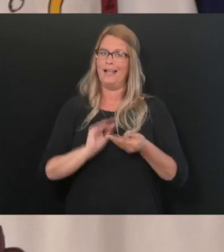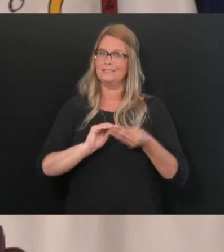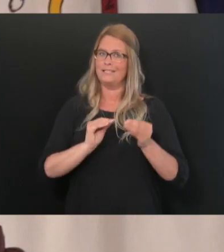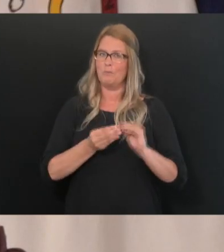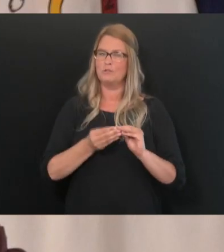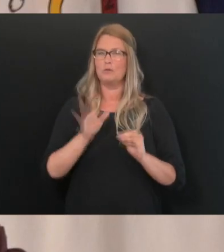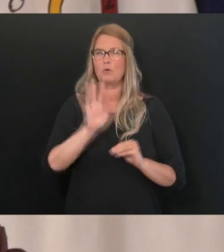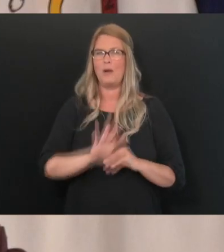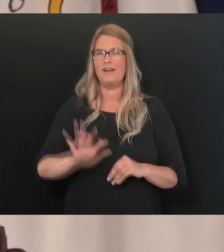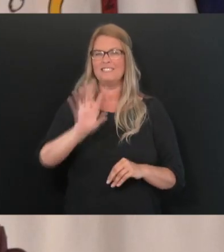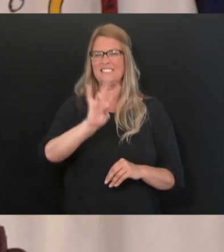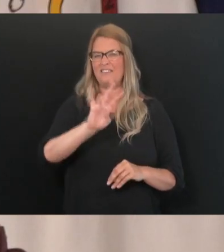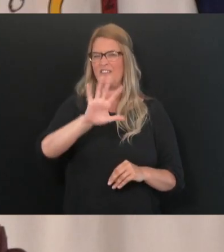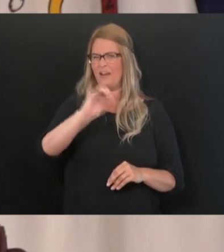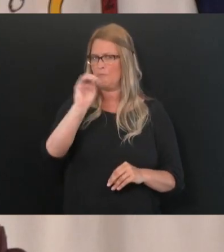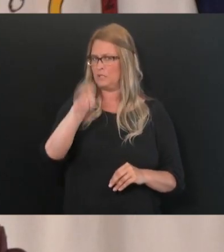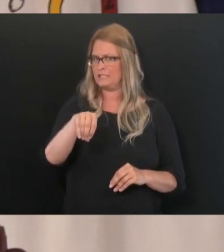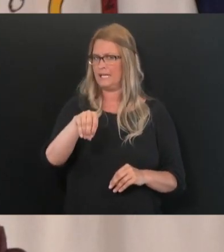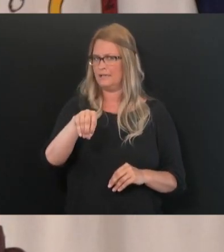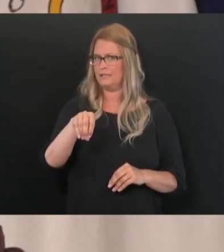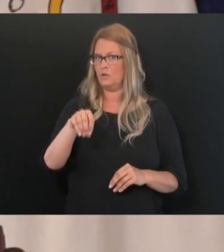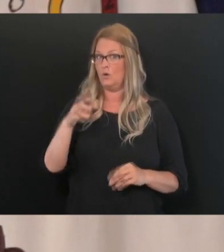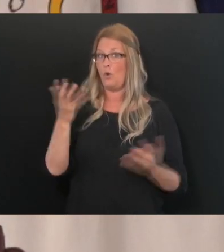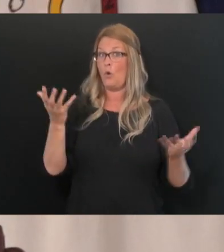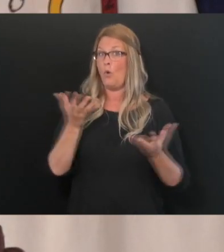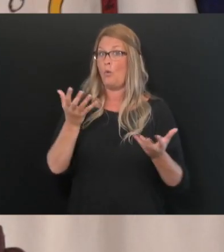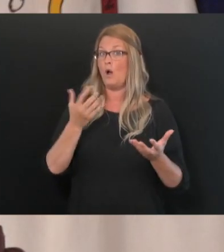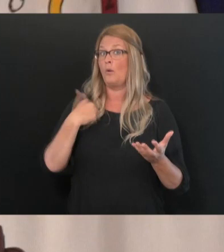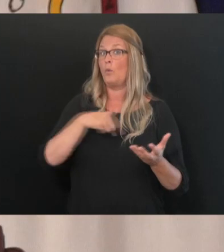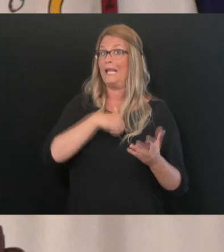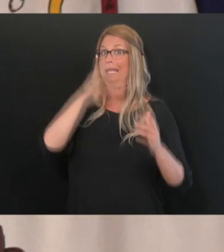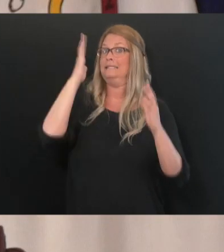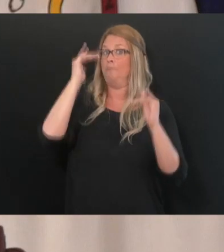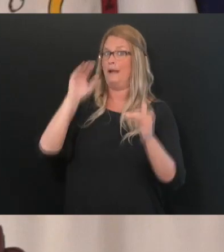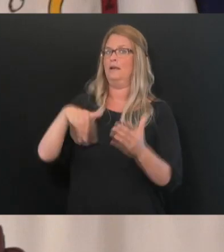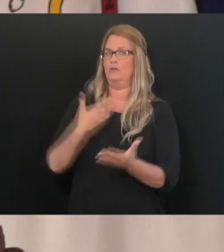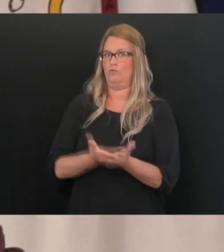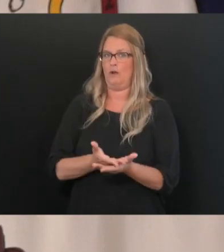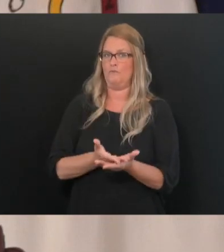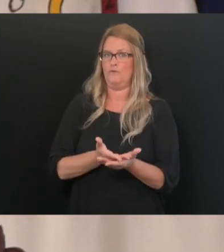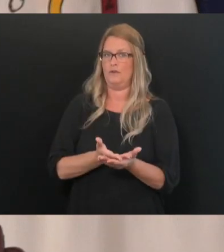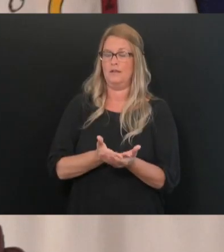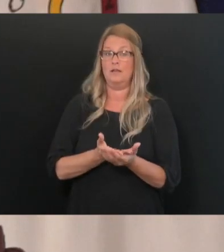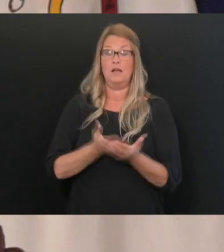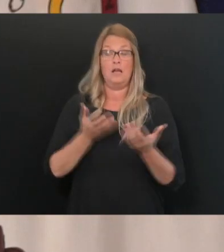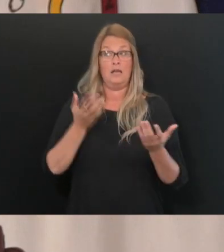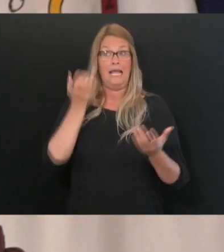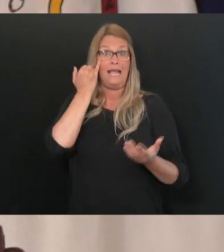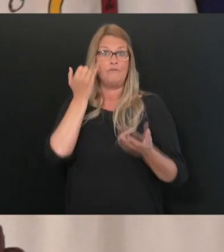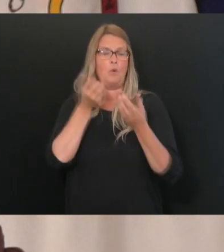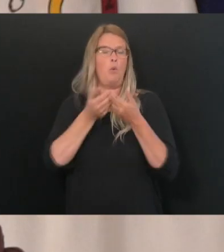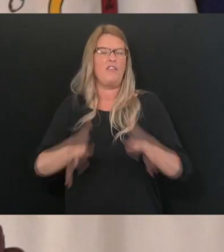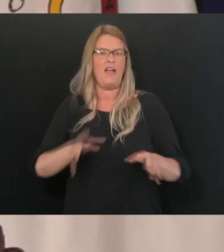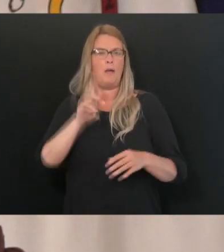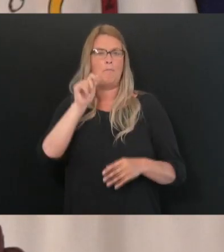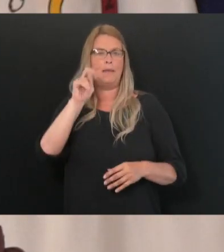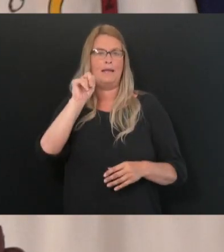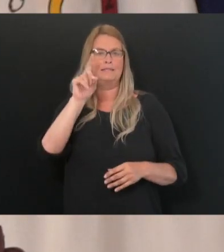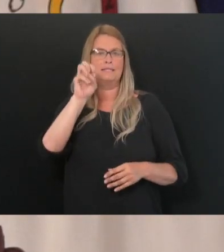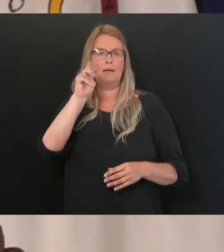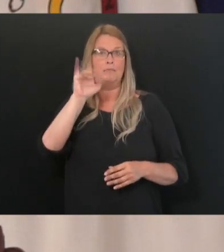about 75% of what we would have expected if we didn't have this pandemic. But budgeting at